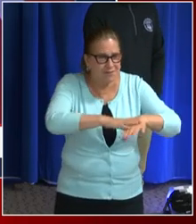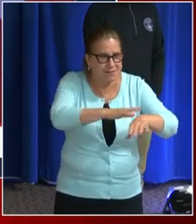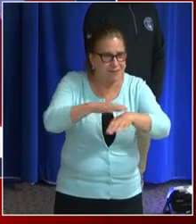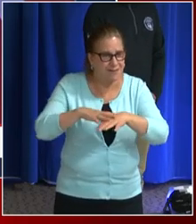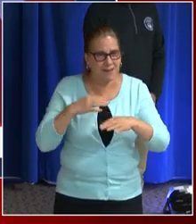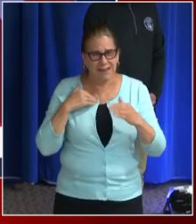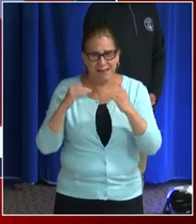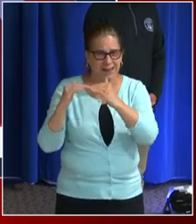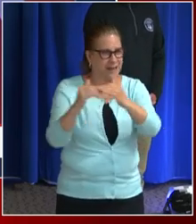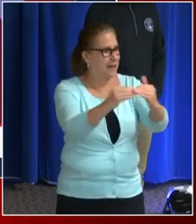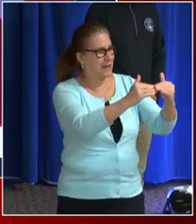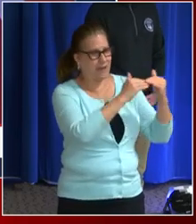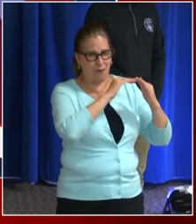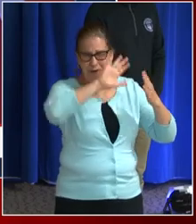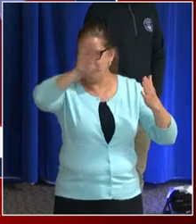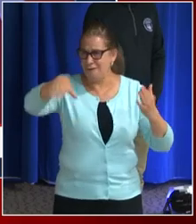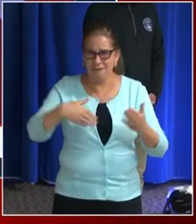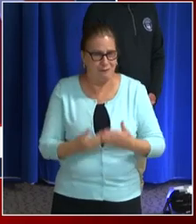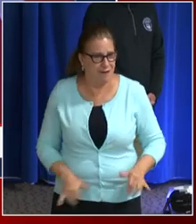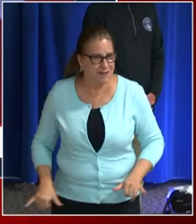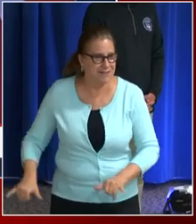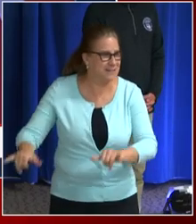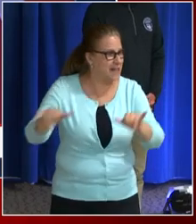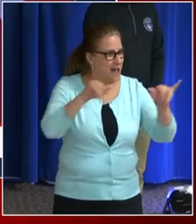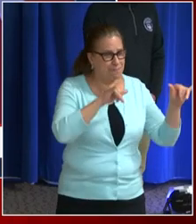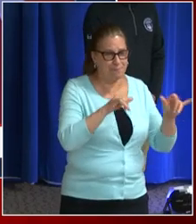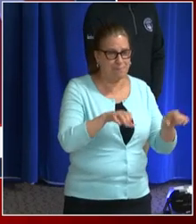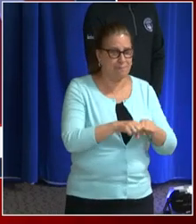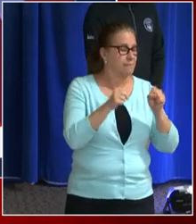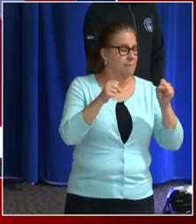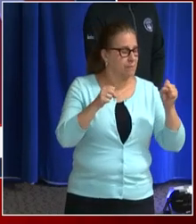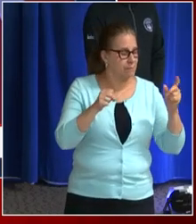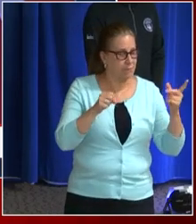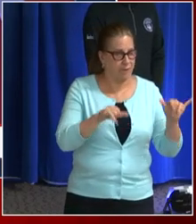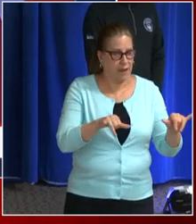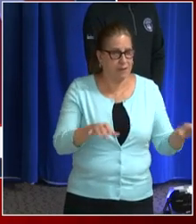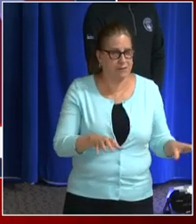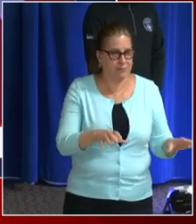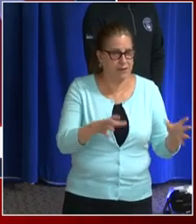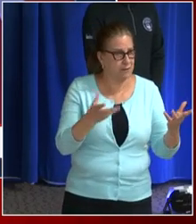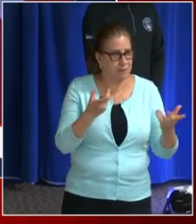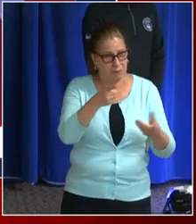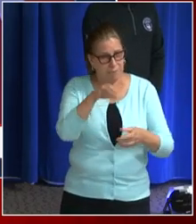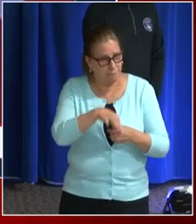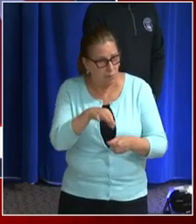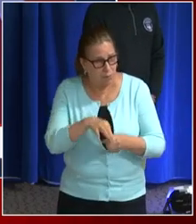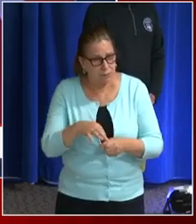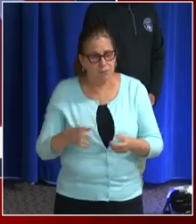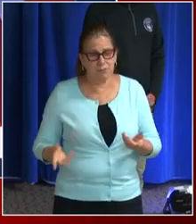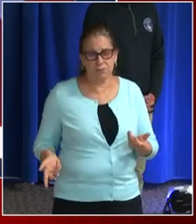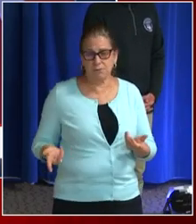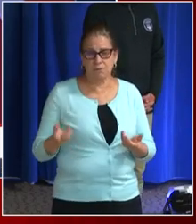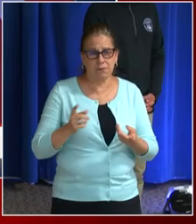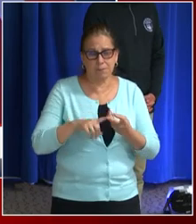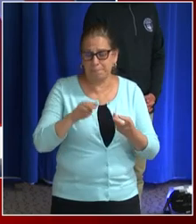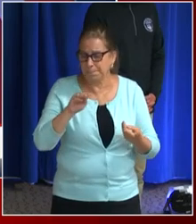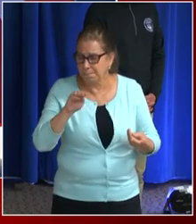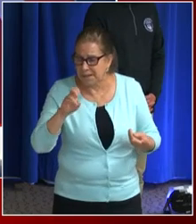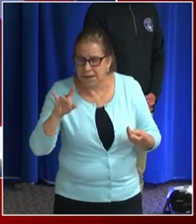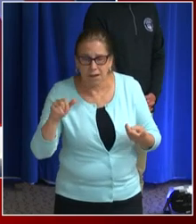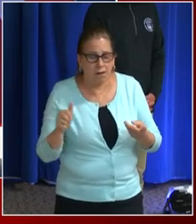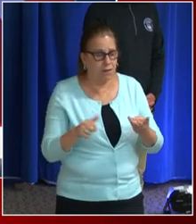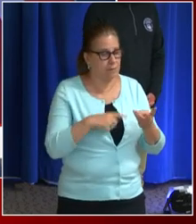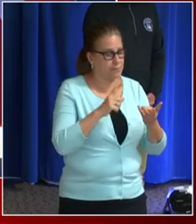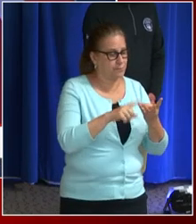essential activity, if you had to vote, or if you were a member of the media, it did not apply to you. So we wanted to make it abundantly clear to